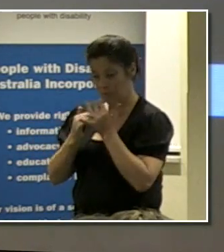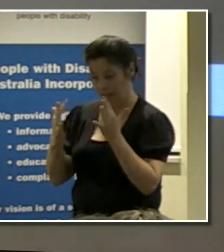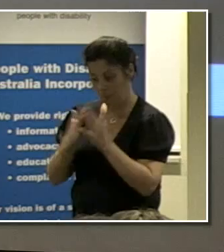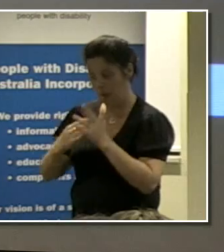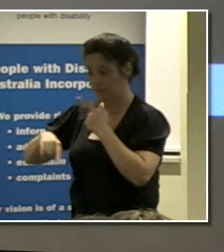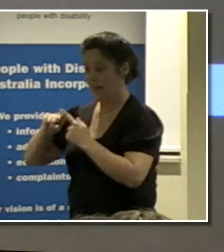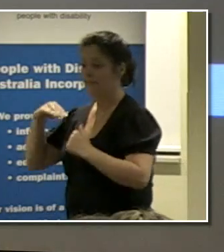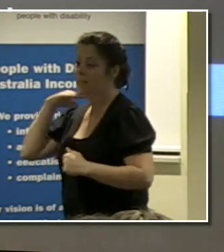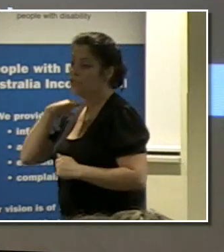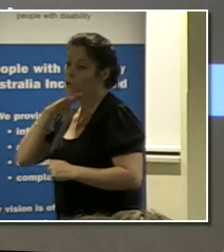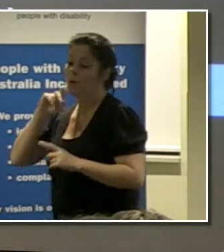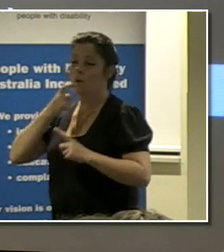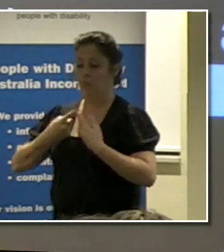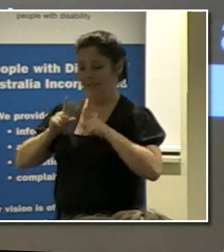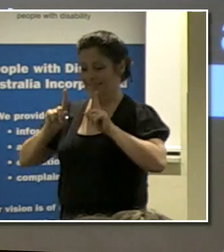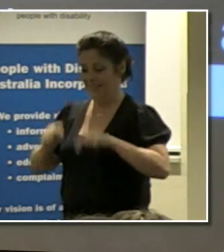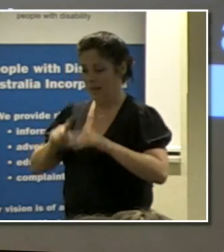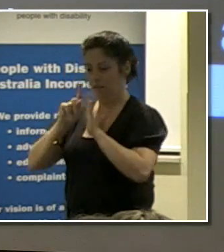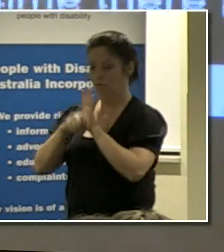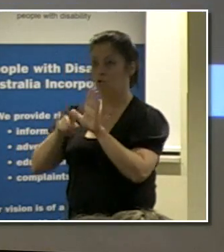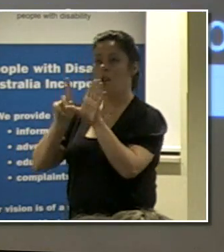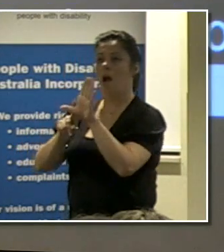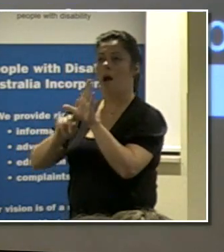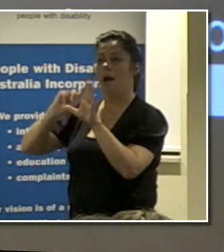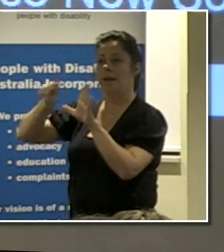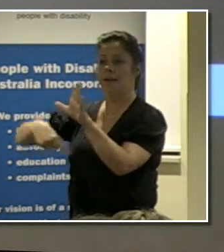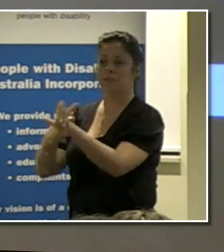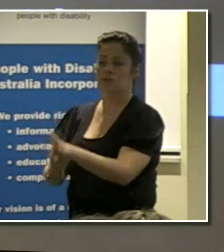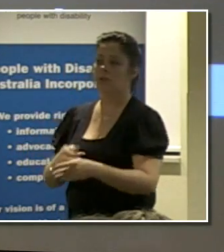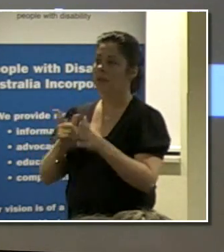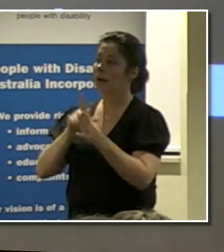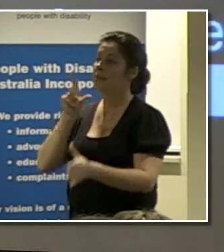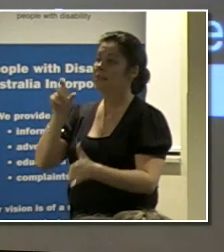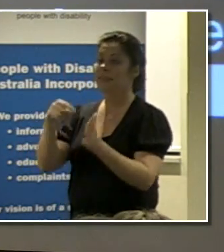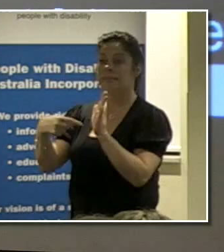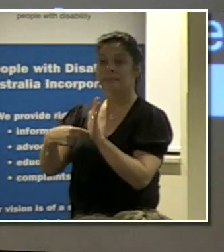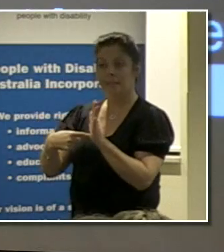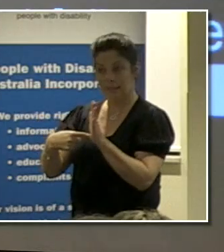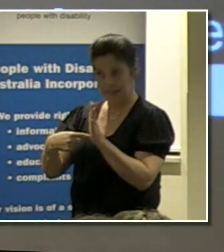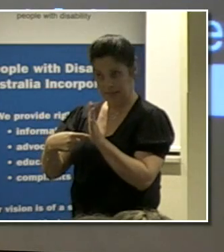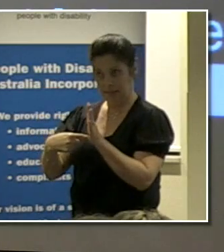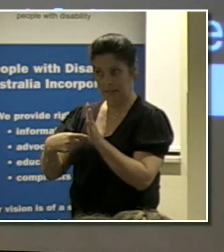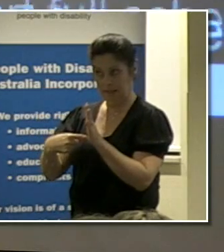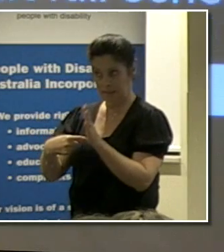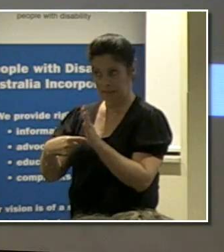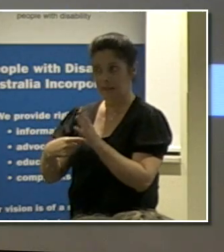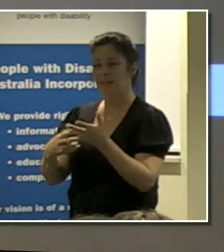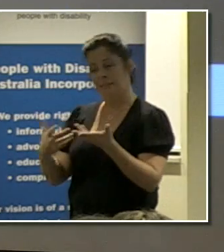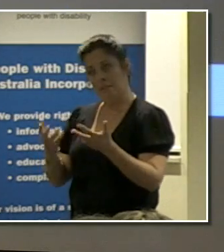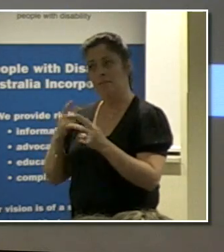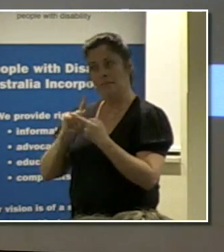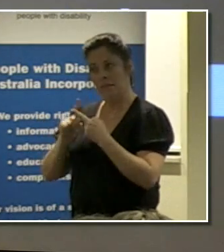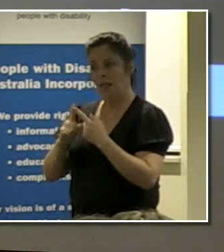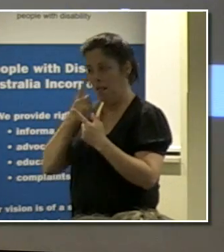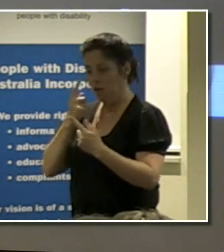start full scheme in July next year. ACT already being, well, it's a trial, it's a whole jurisdiction trial, so